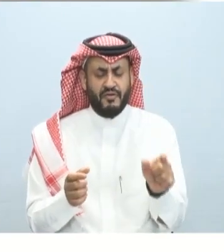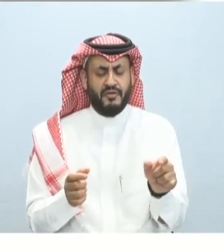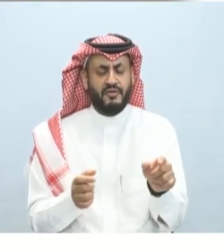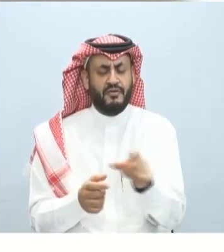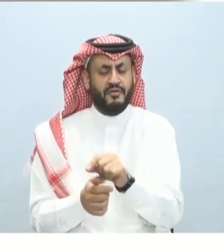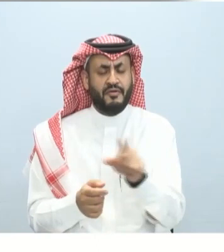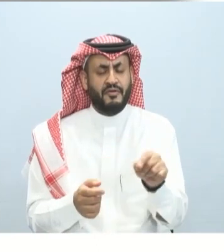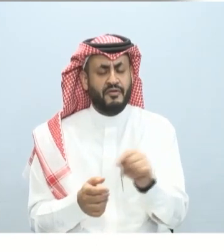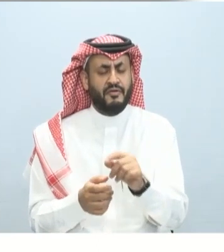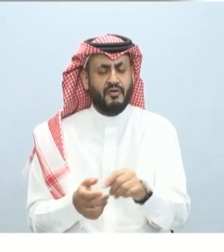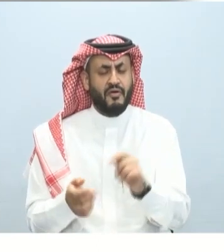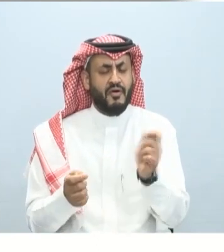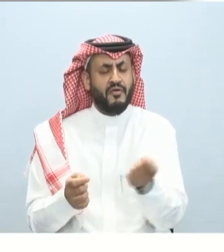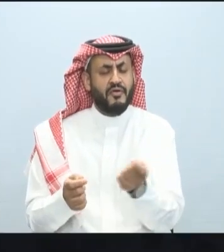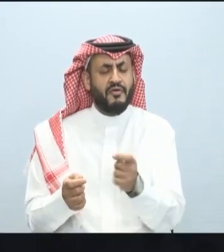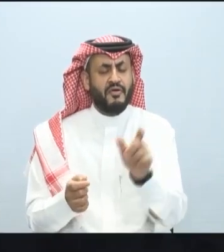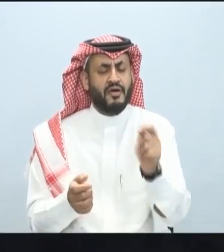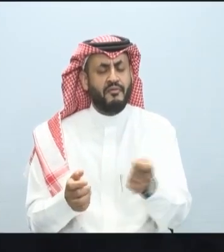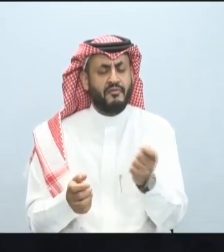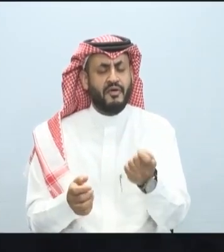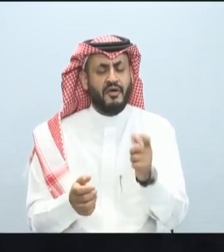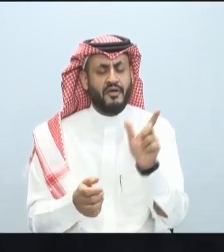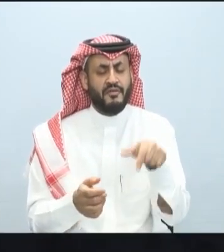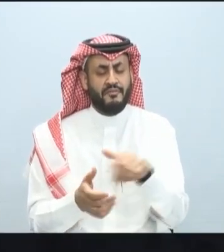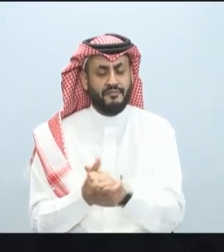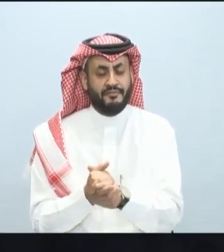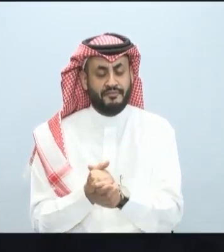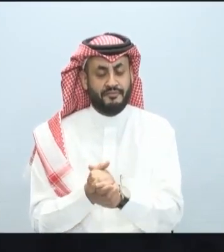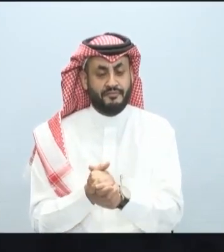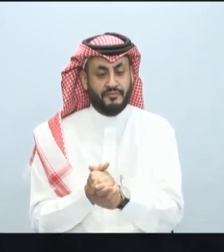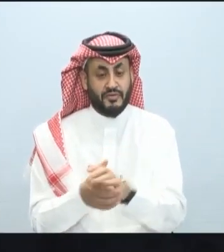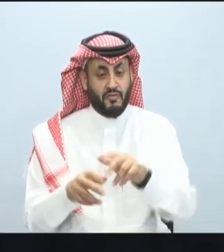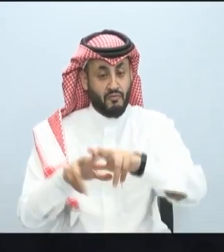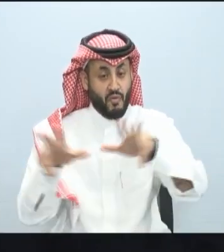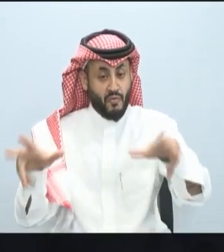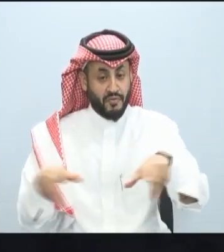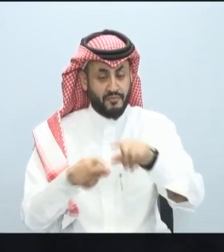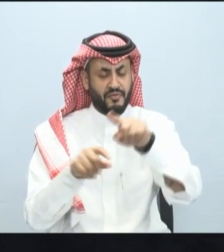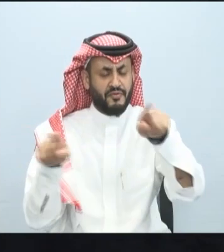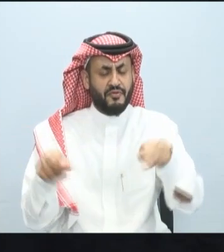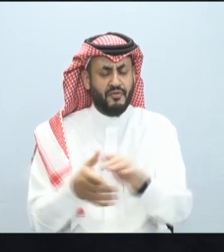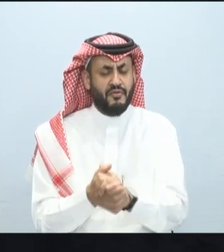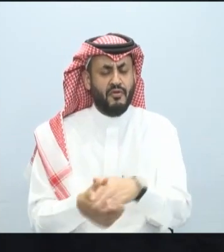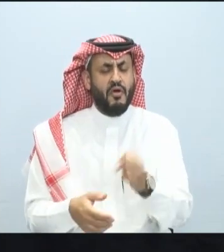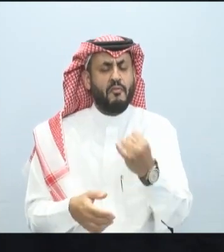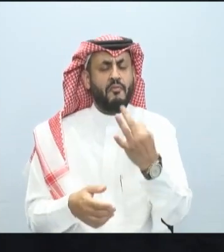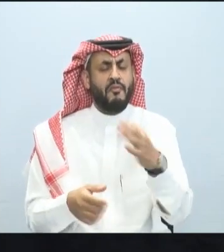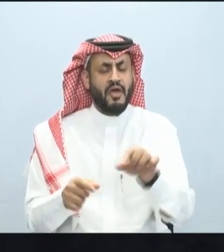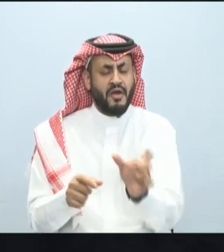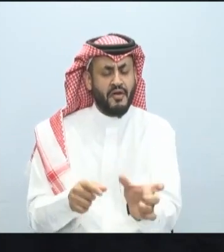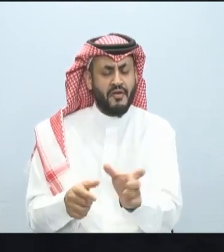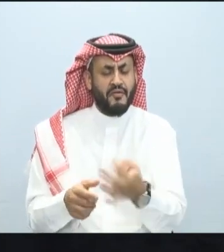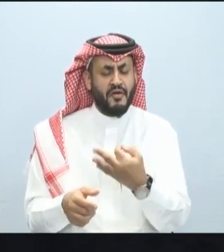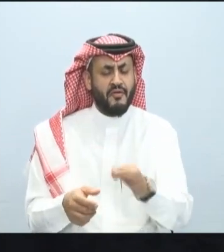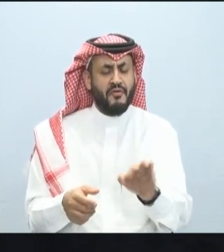by others. Now, when there are movies, especially famous movies, you can find lots of comments that may help